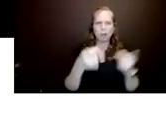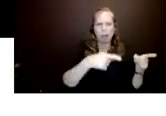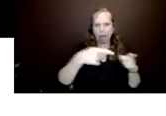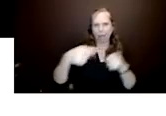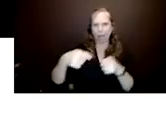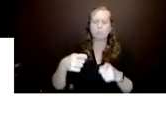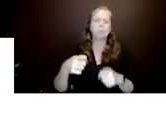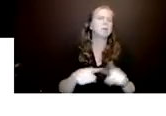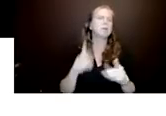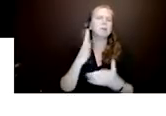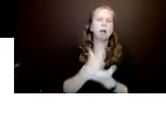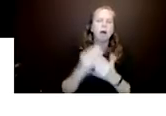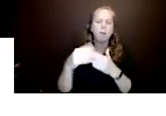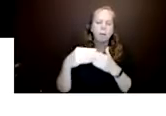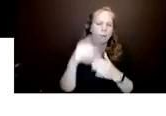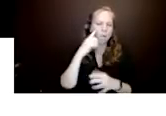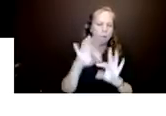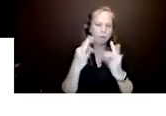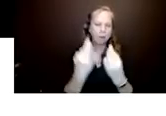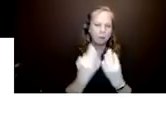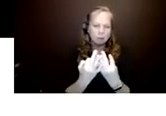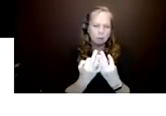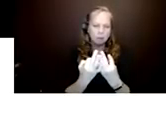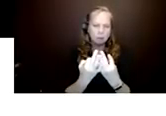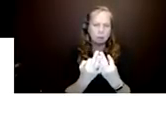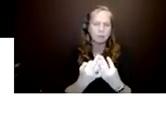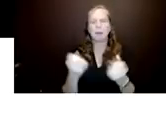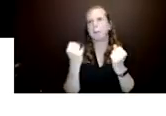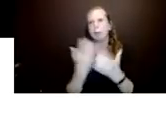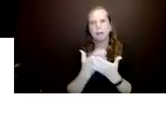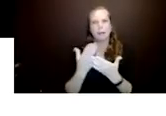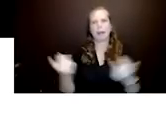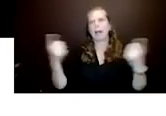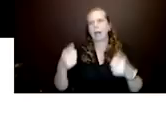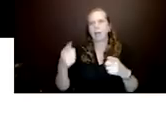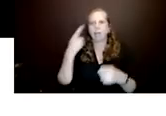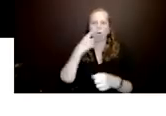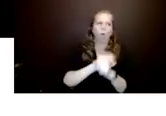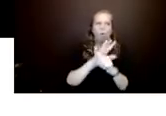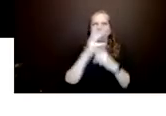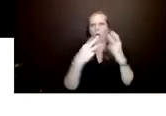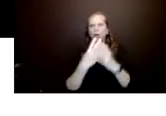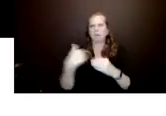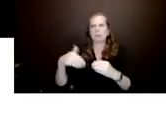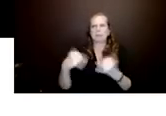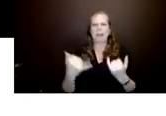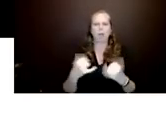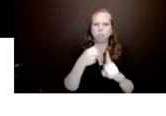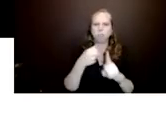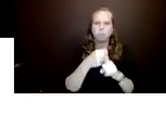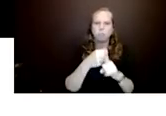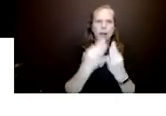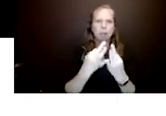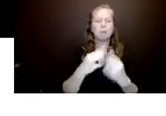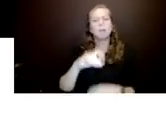There's some flexibility for families because we know there's just a lot going on in this world of COVID right now. And we really need the kids